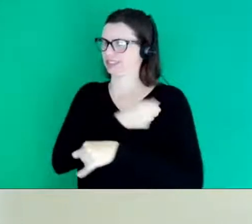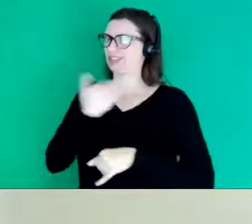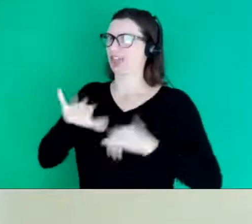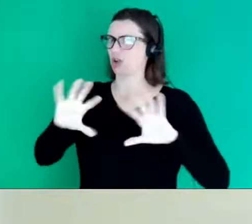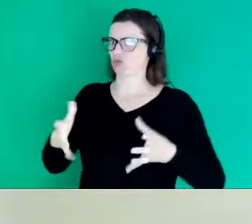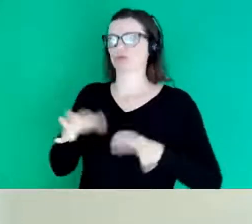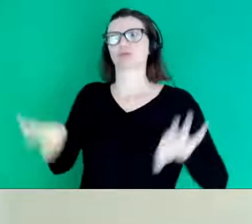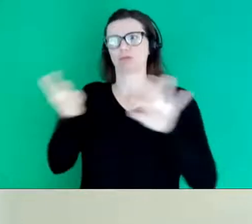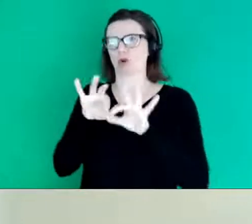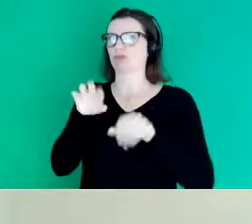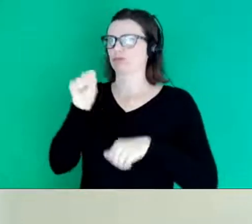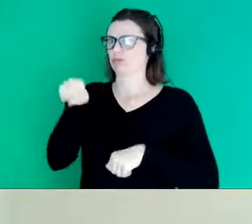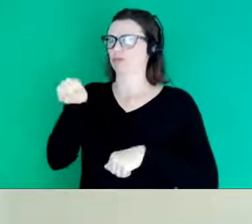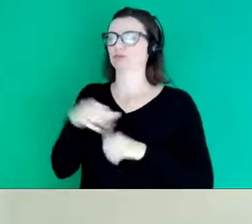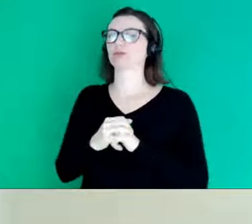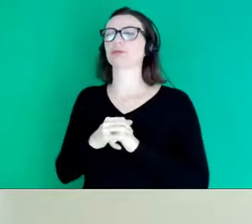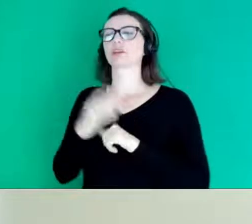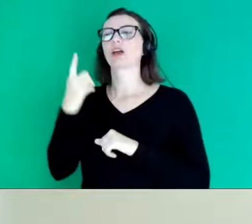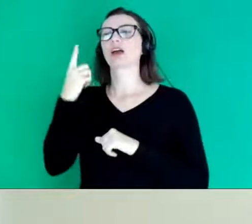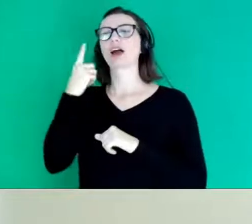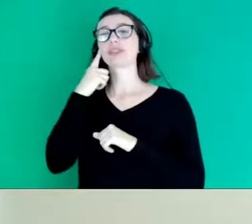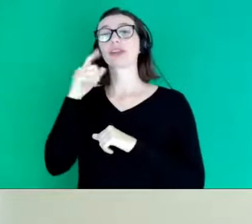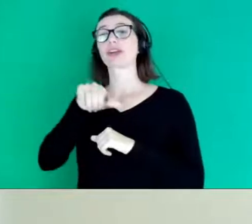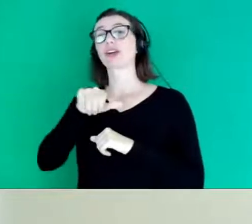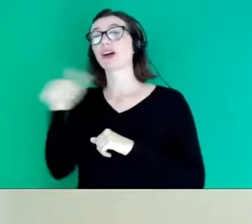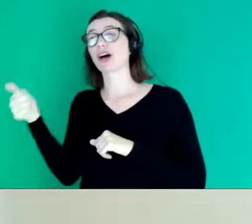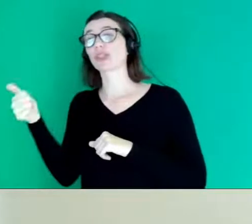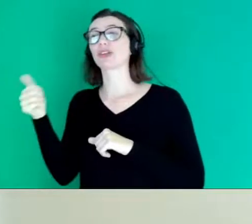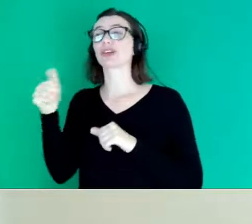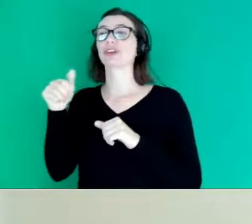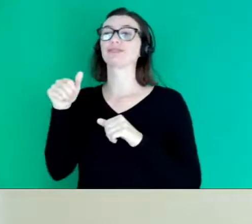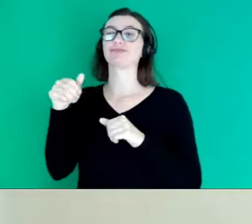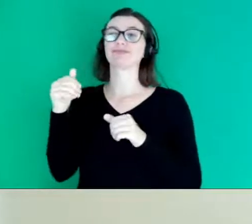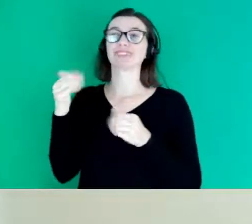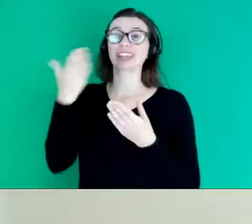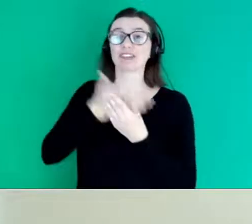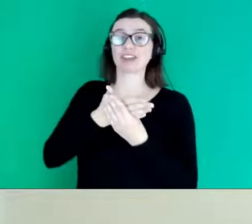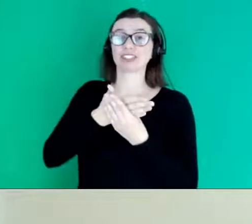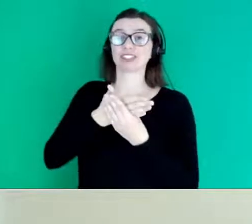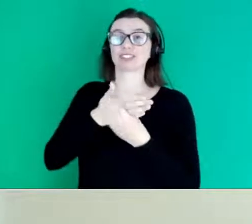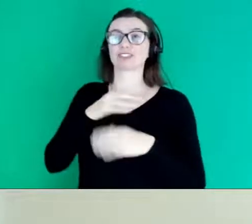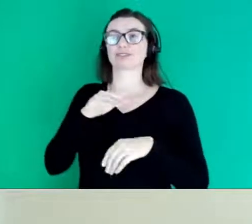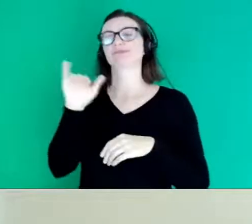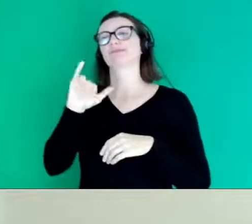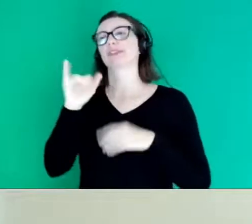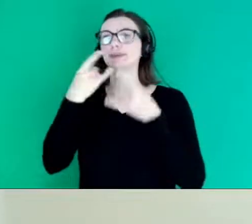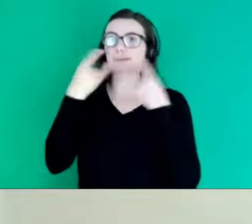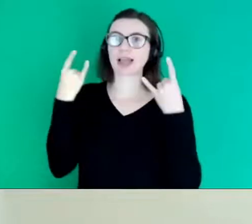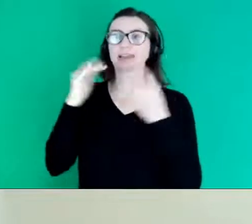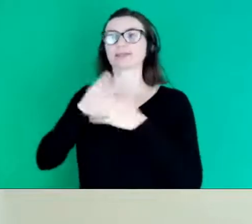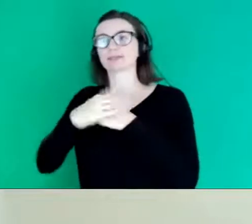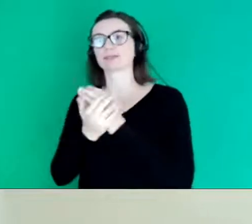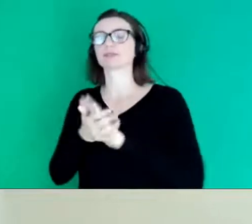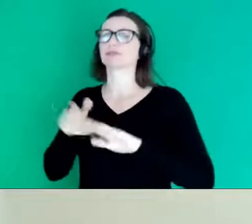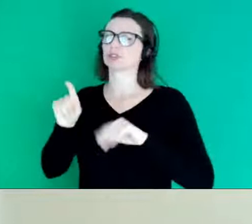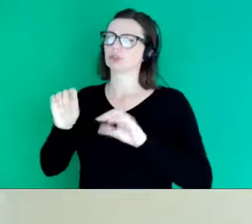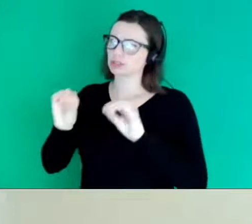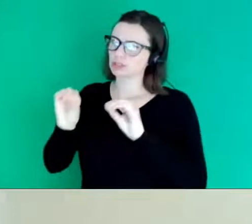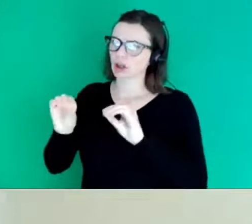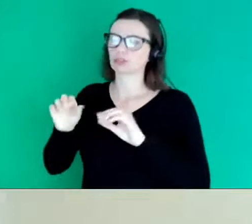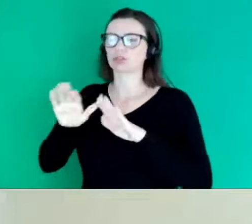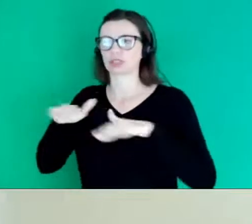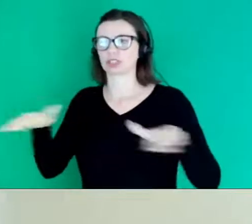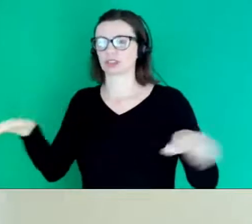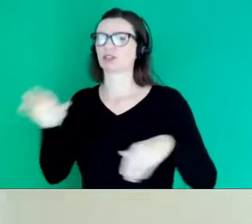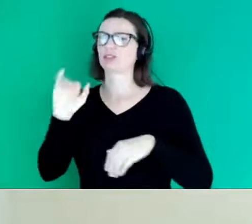of the non-pharmacologic interventions should be exercised and taught to our children, and that'll go on